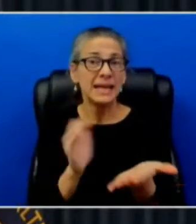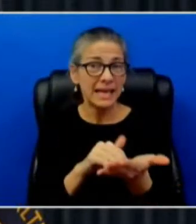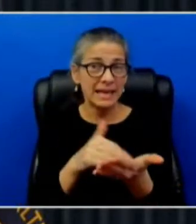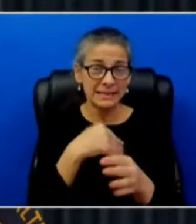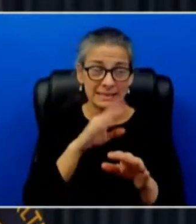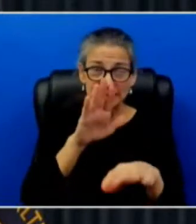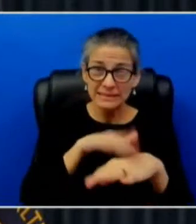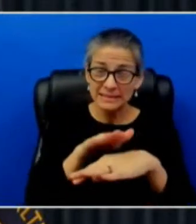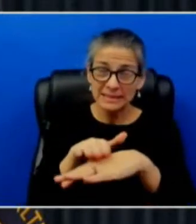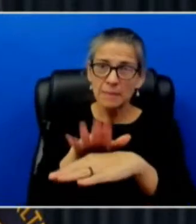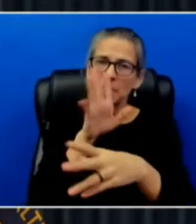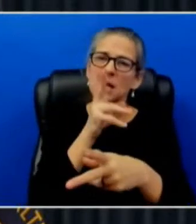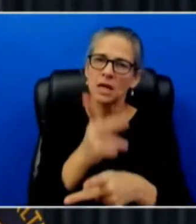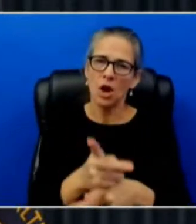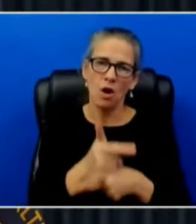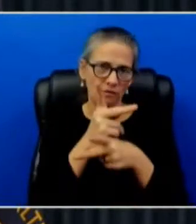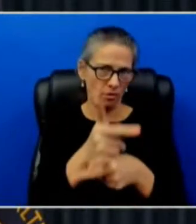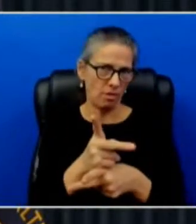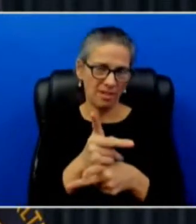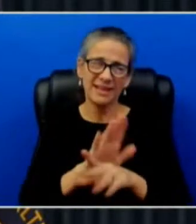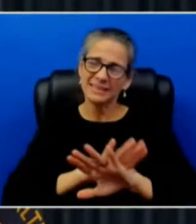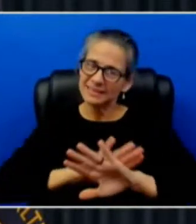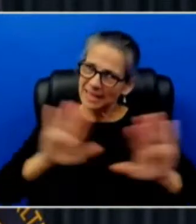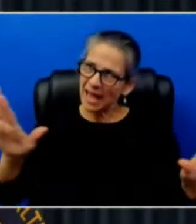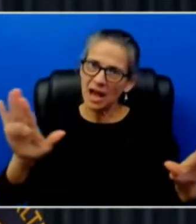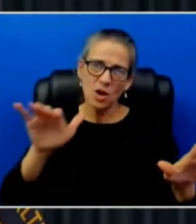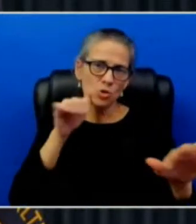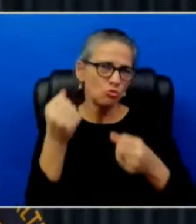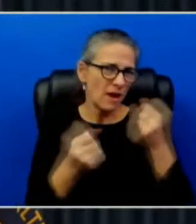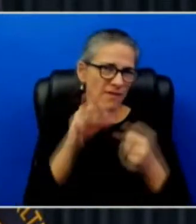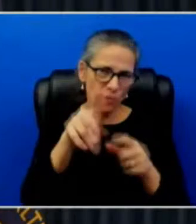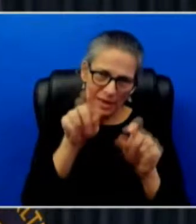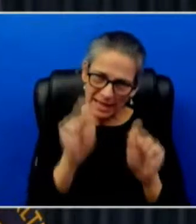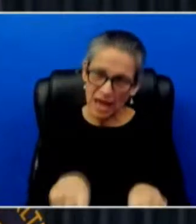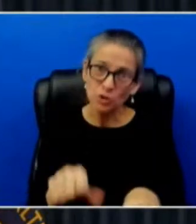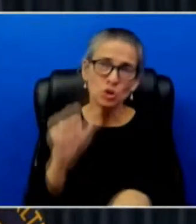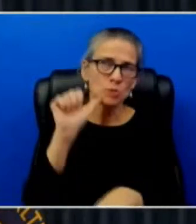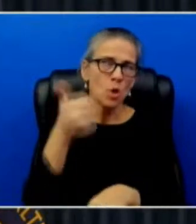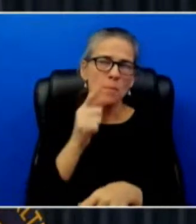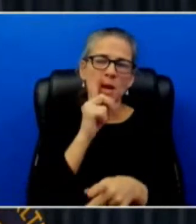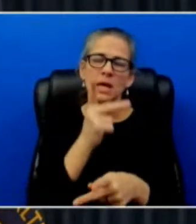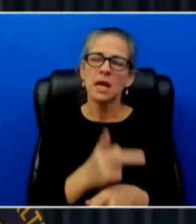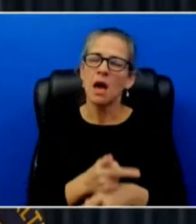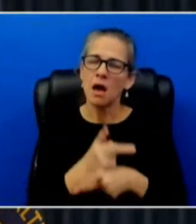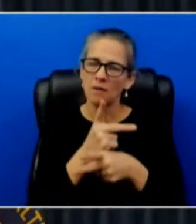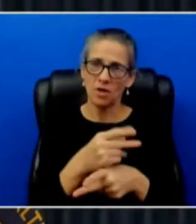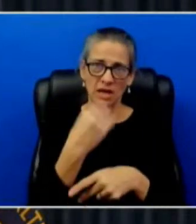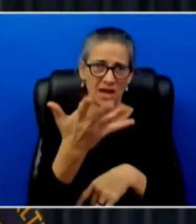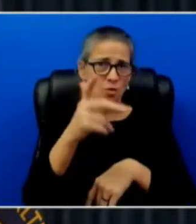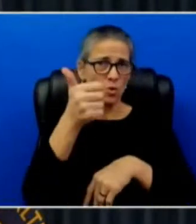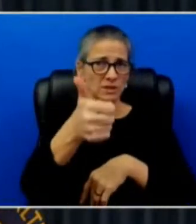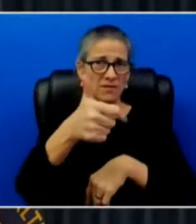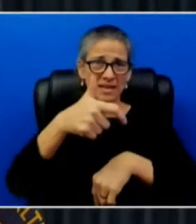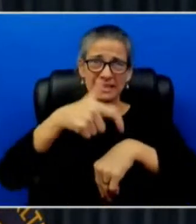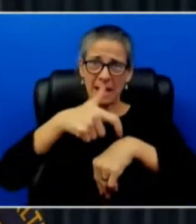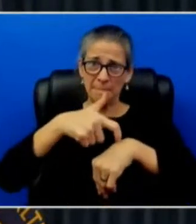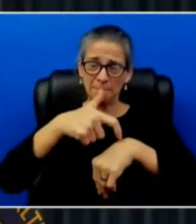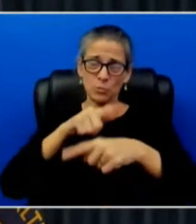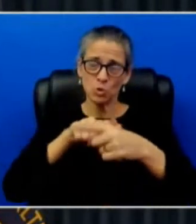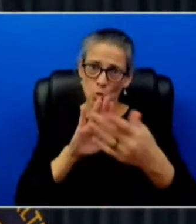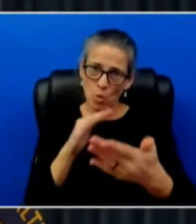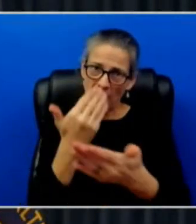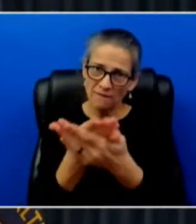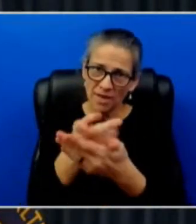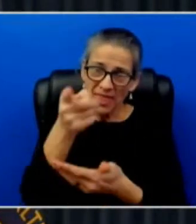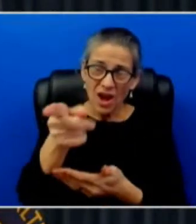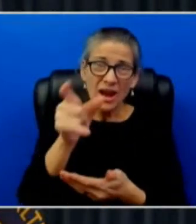careful. Stay off the roads if you can today. Tomorrow, be really careful. Give yourself extra time to get where you're going. And if it takes you a little